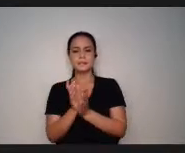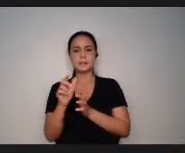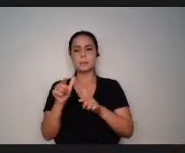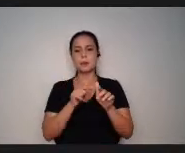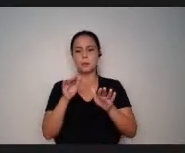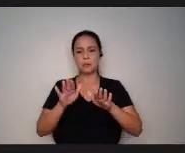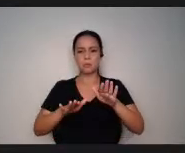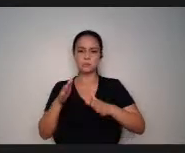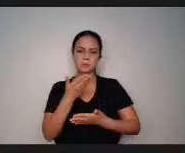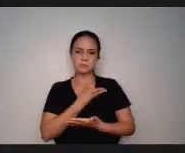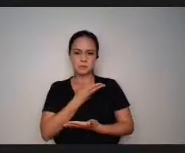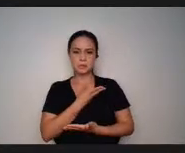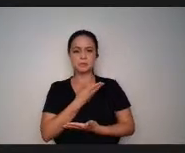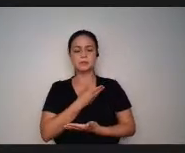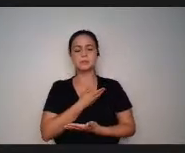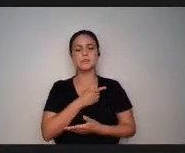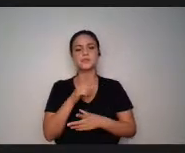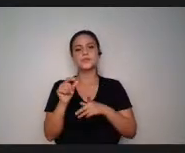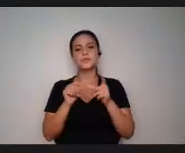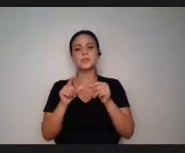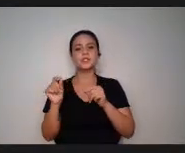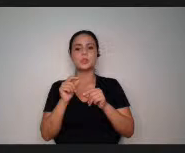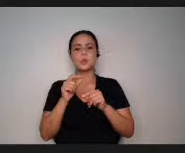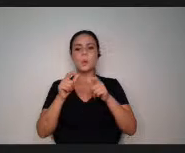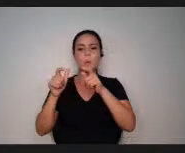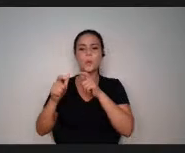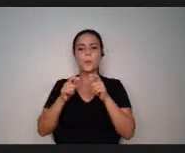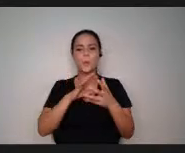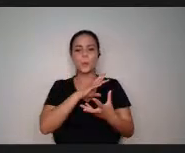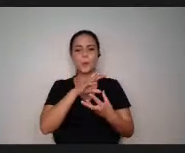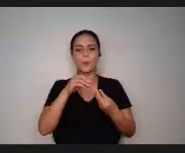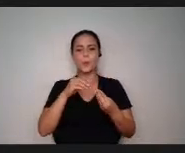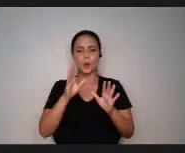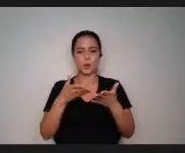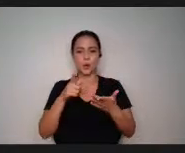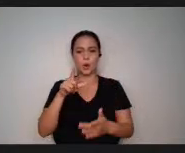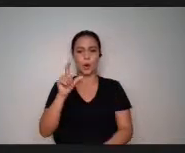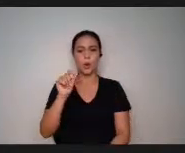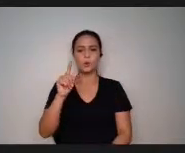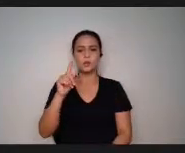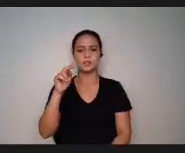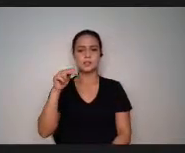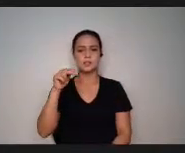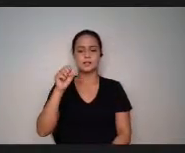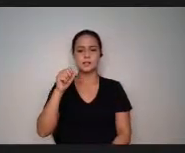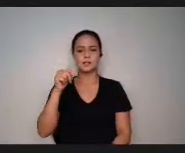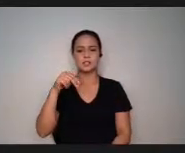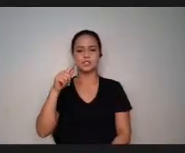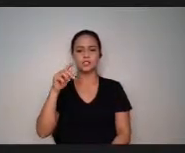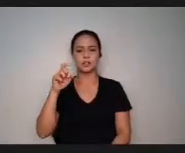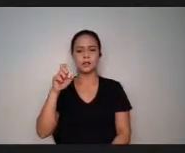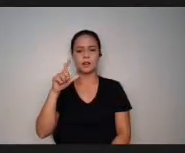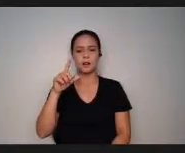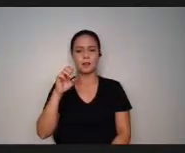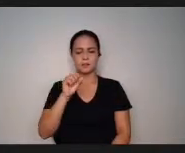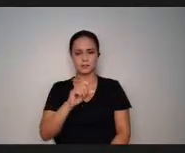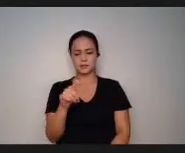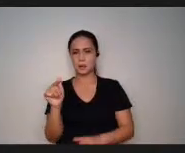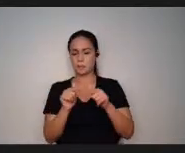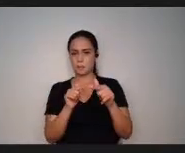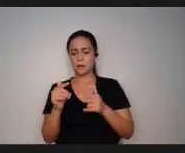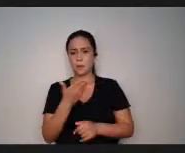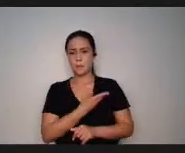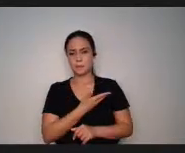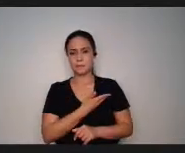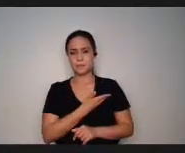of the world. I'm in Los Angeles, California. I work with a colleague at the Center for Social Epidemiology,